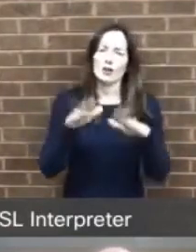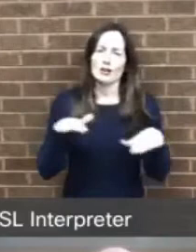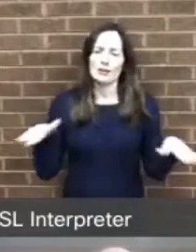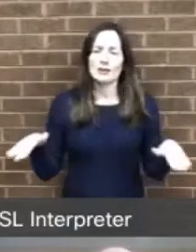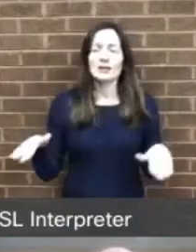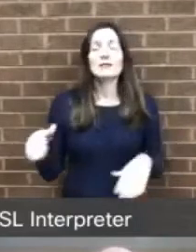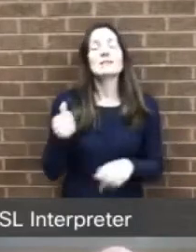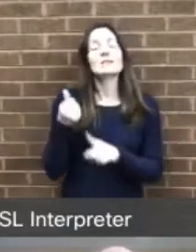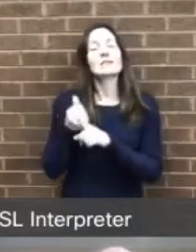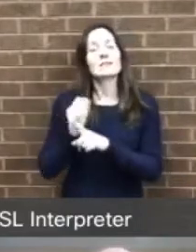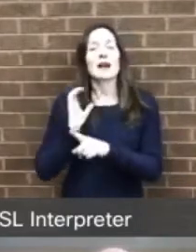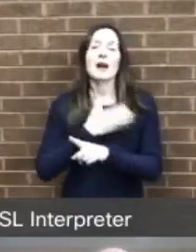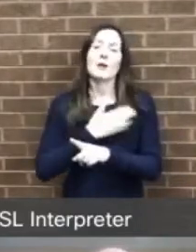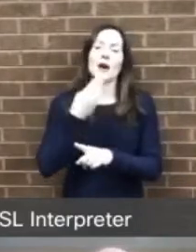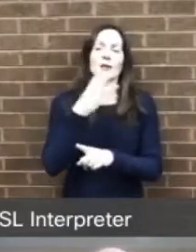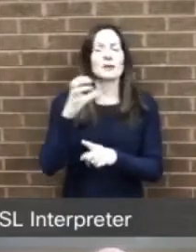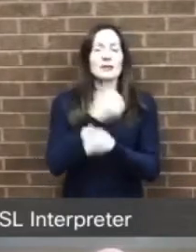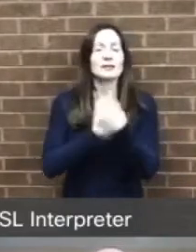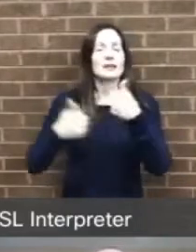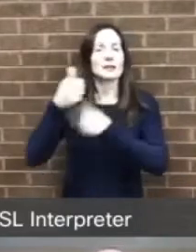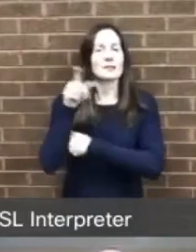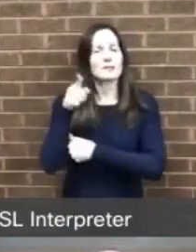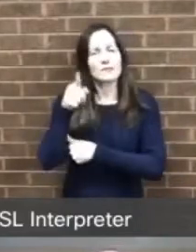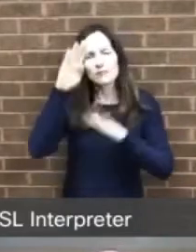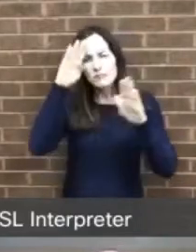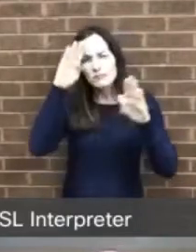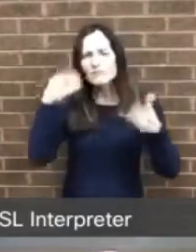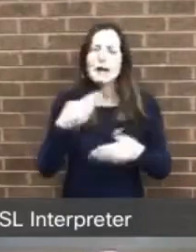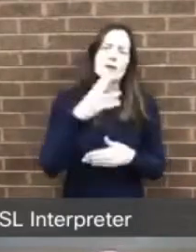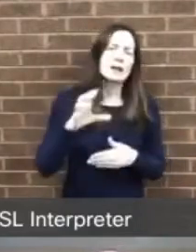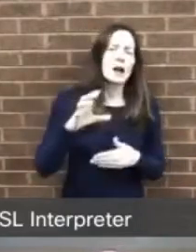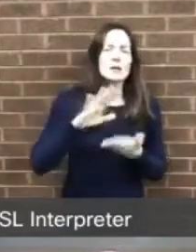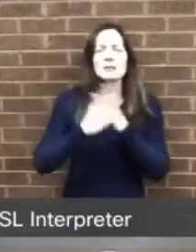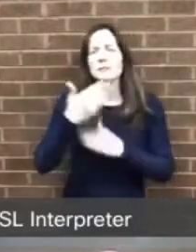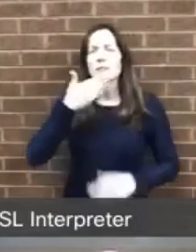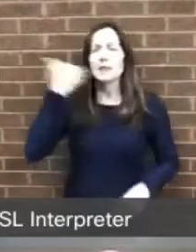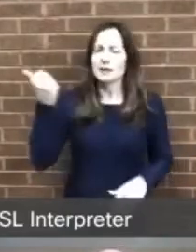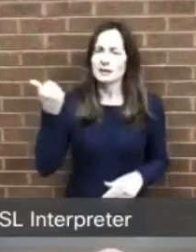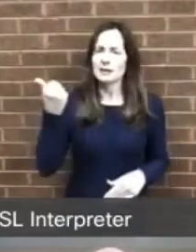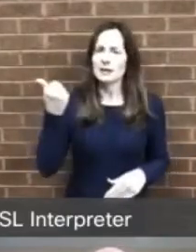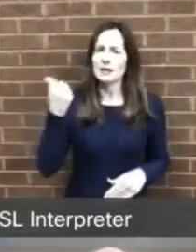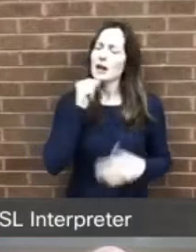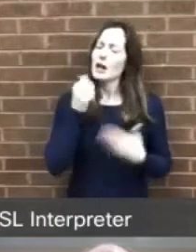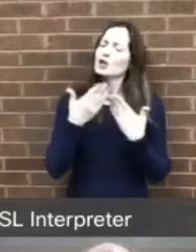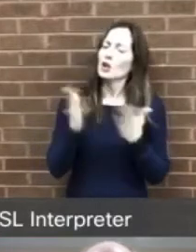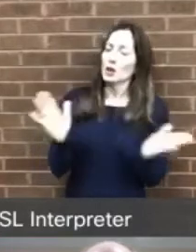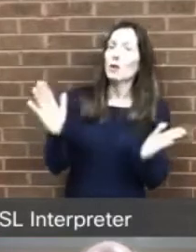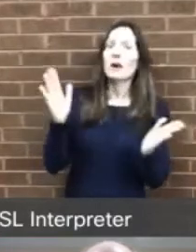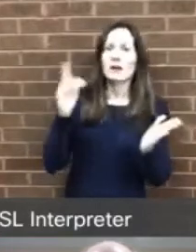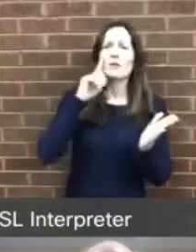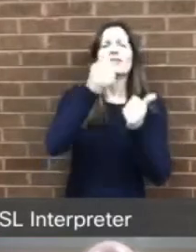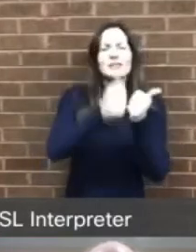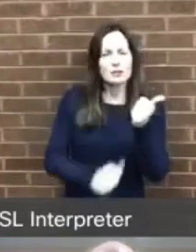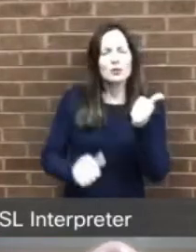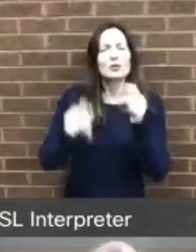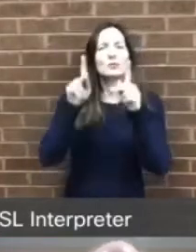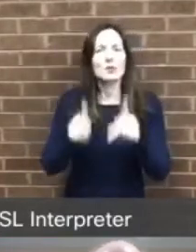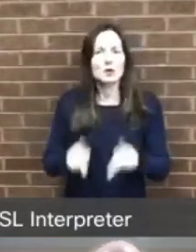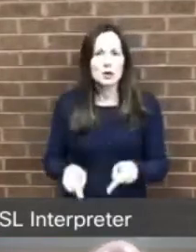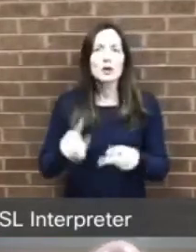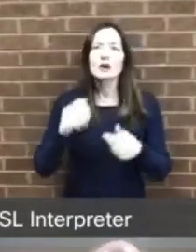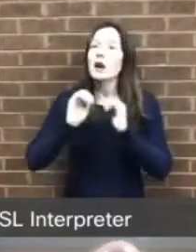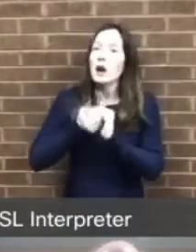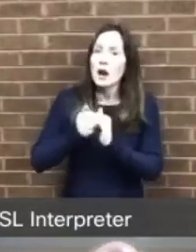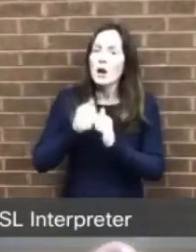Dr. Ball remains focused on Howard County becoming the best county, not just overall, but for all, by being data-informed, people-driven,